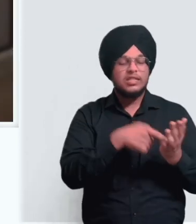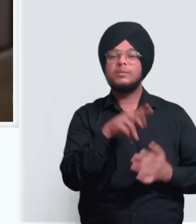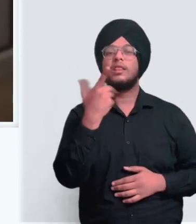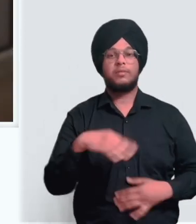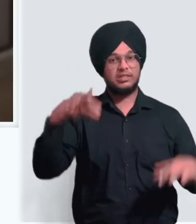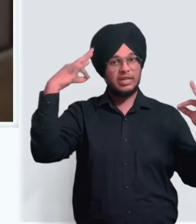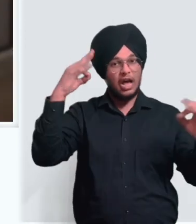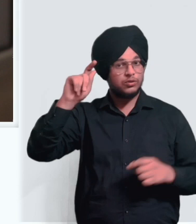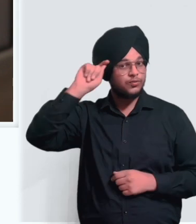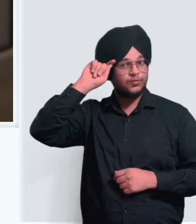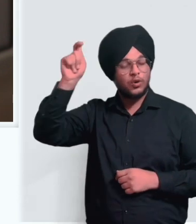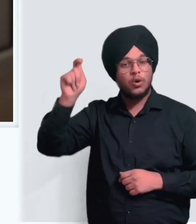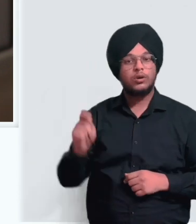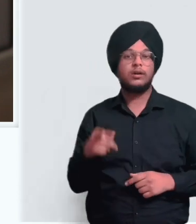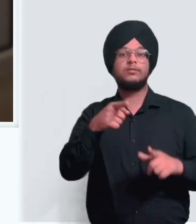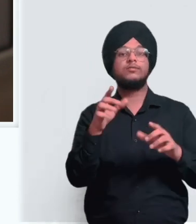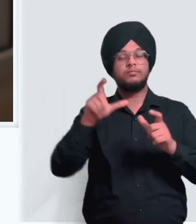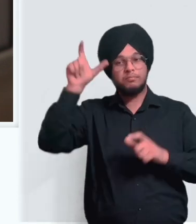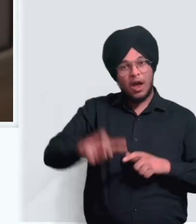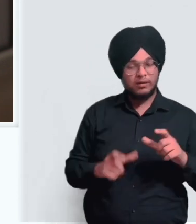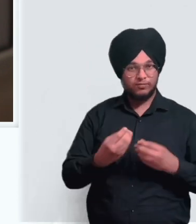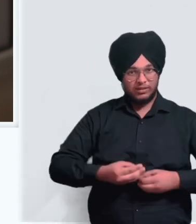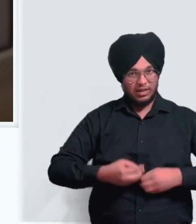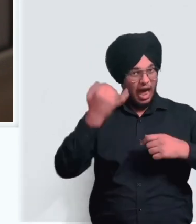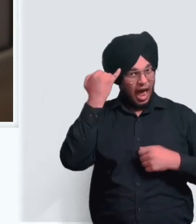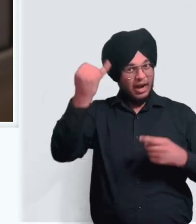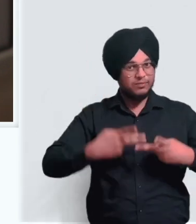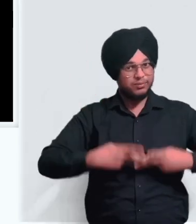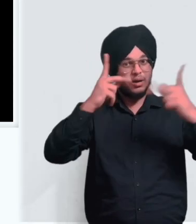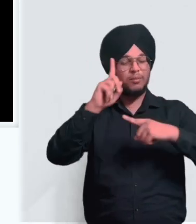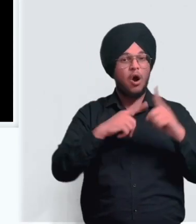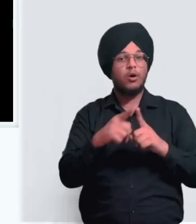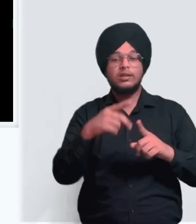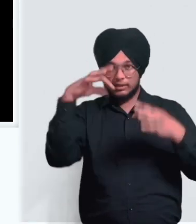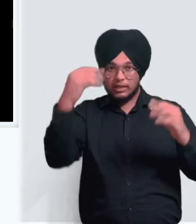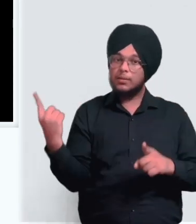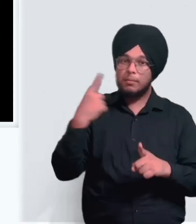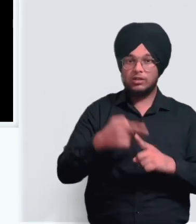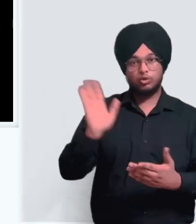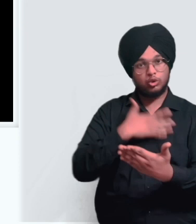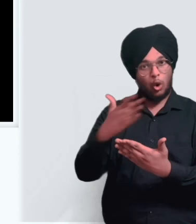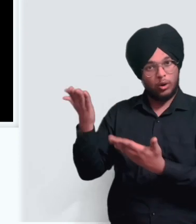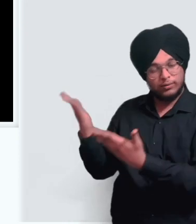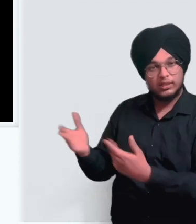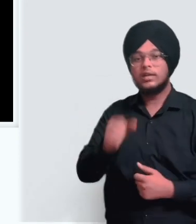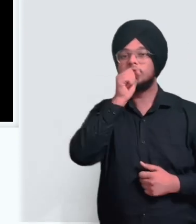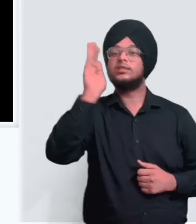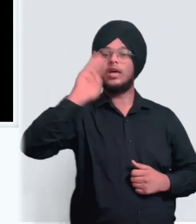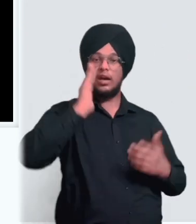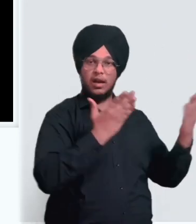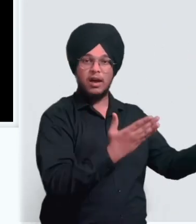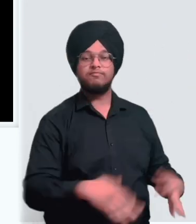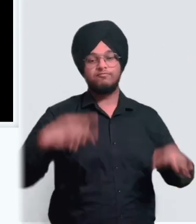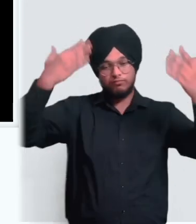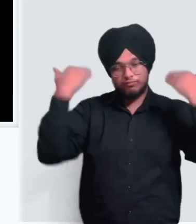British colonizers invented the term, which described not just dancers, but musicians, singers, performers,